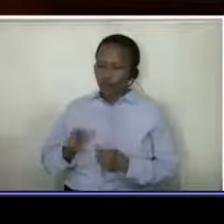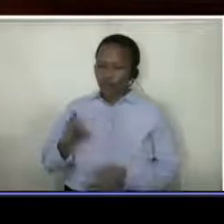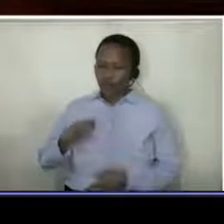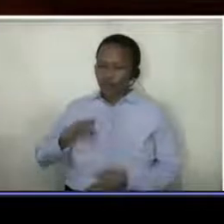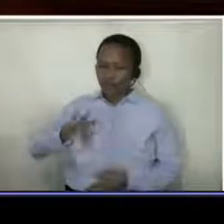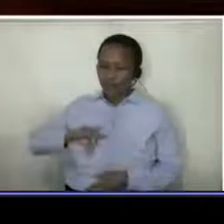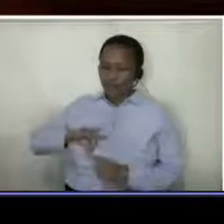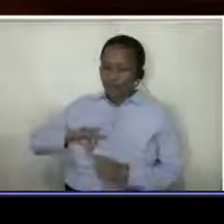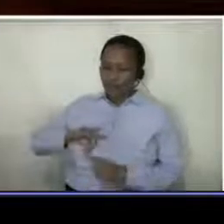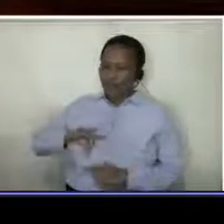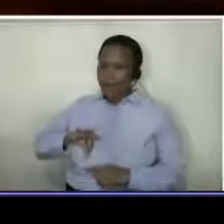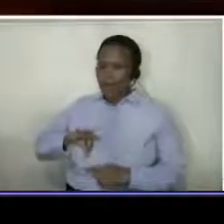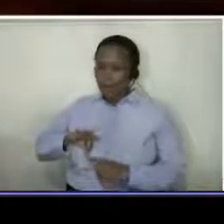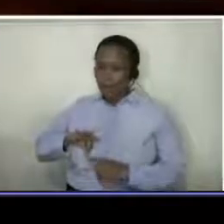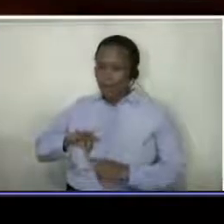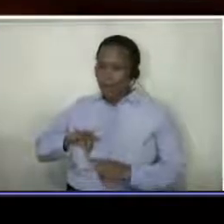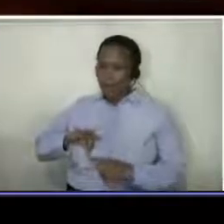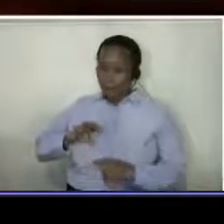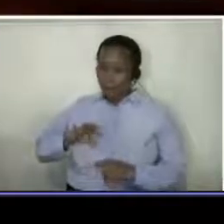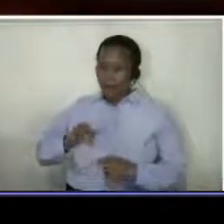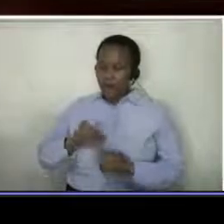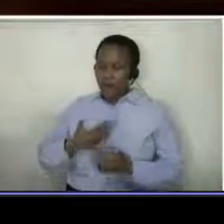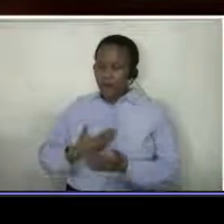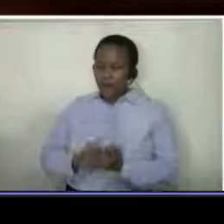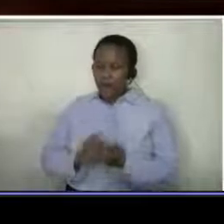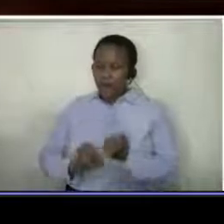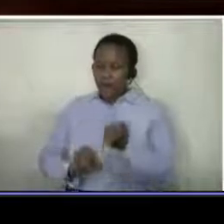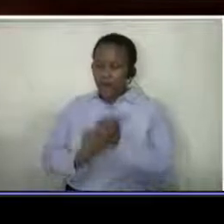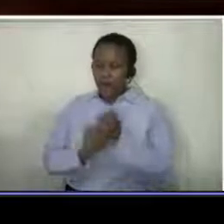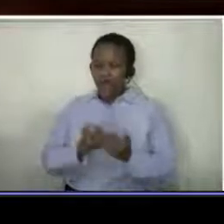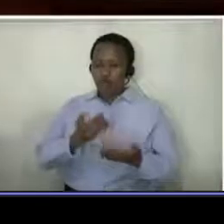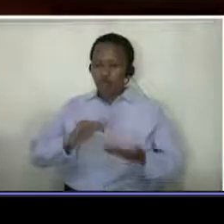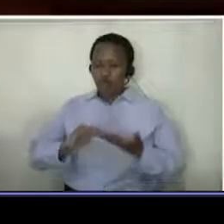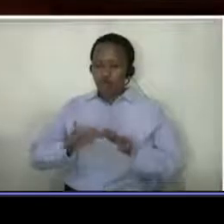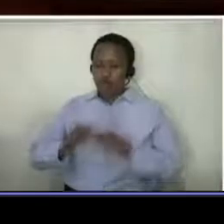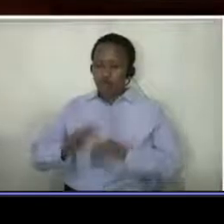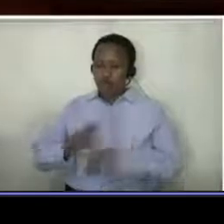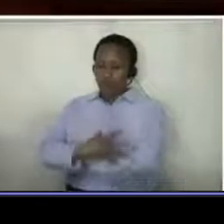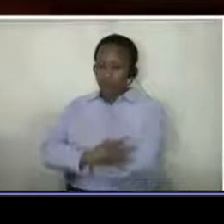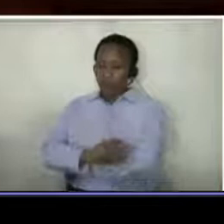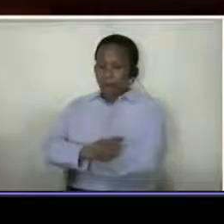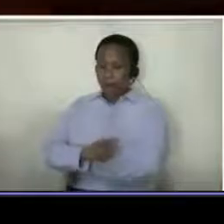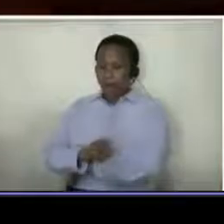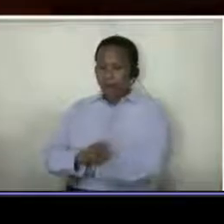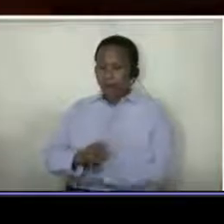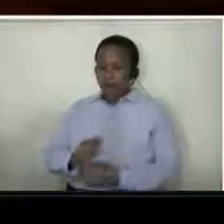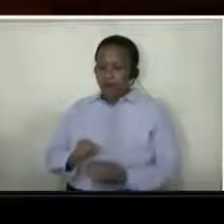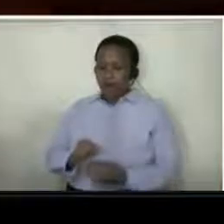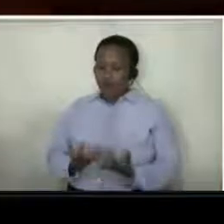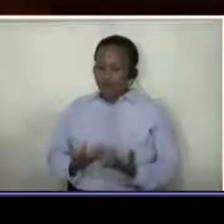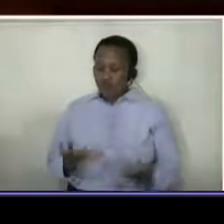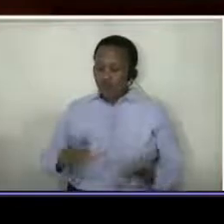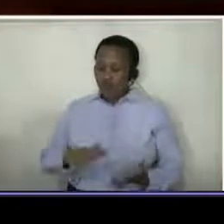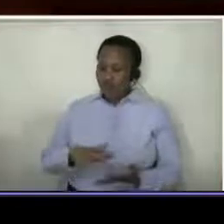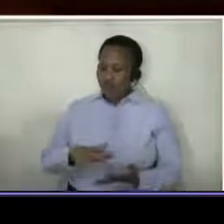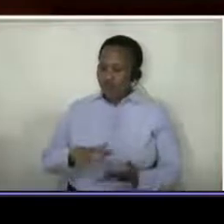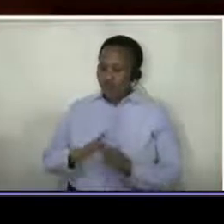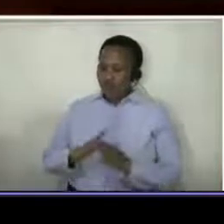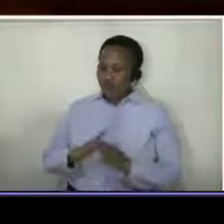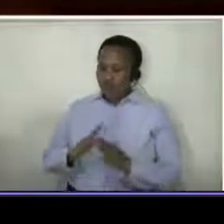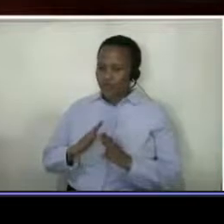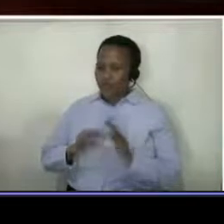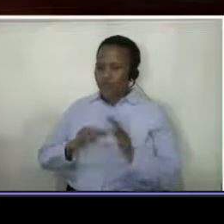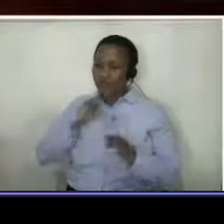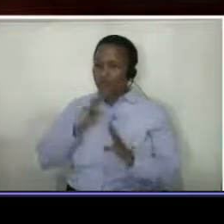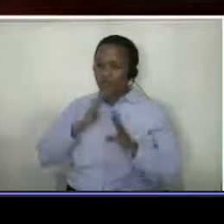poorer communities outside of their main economic zone. This lack of sufficient resources greatly impacts upon